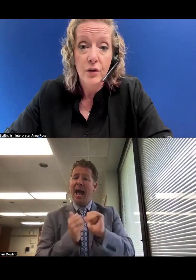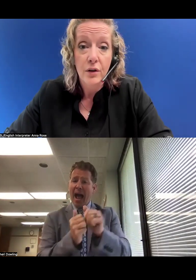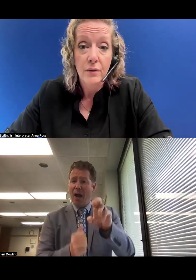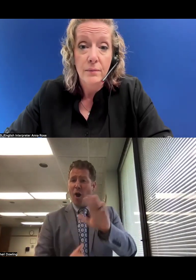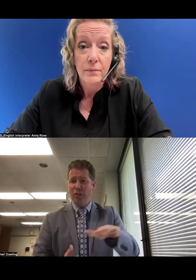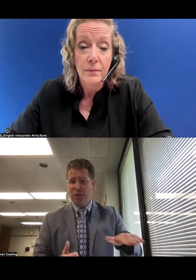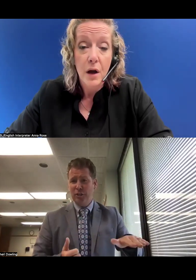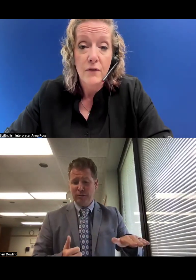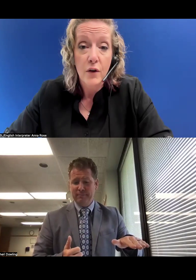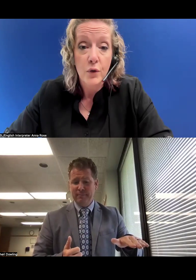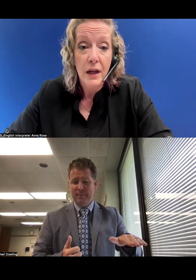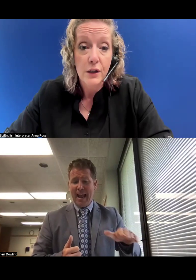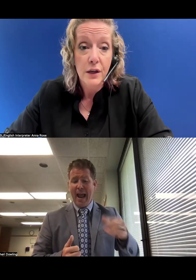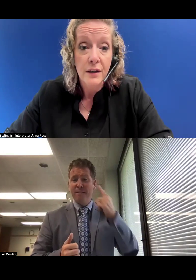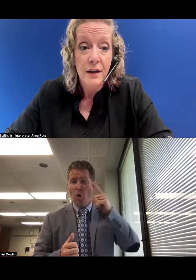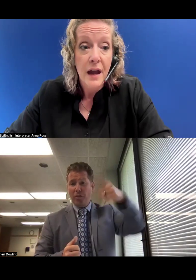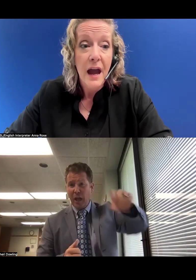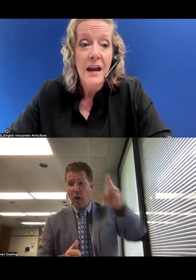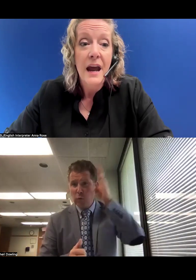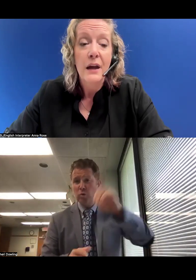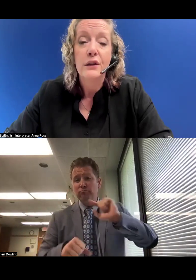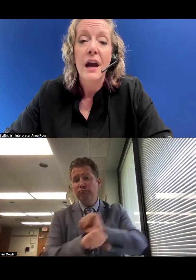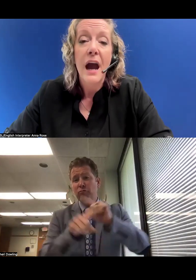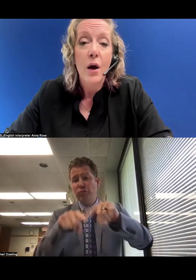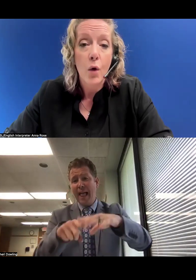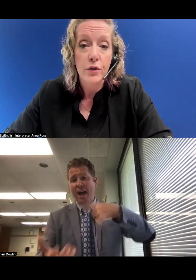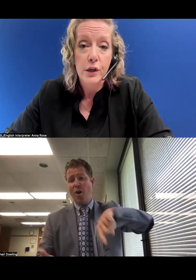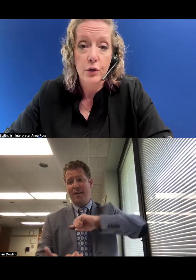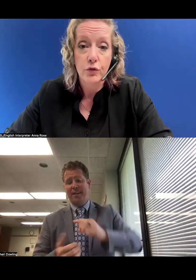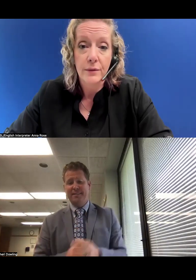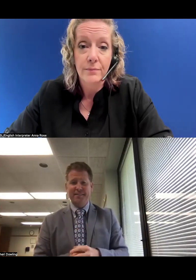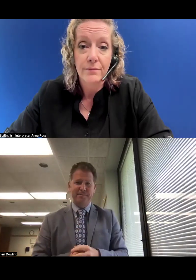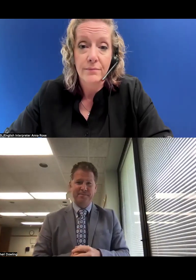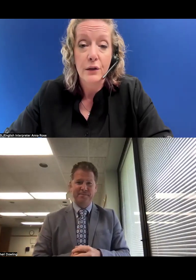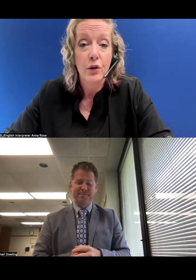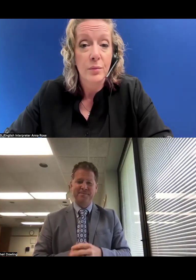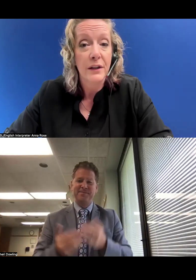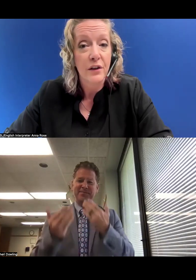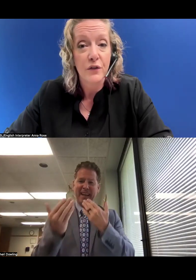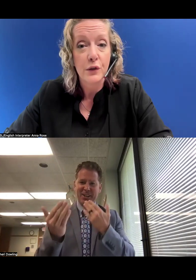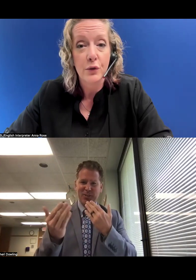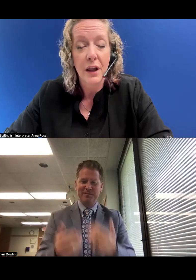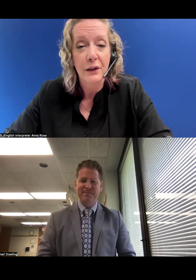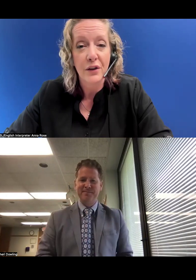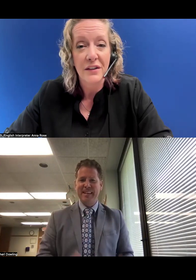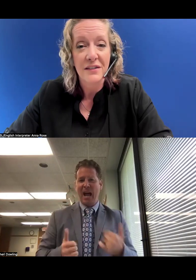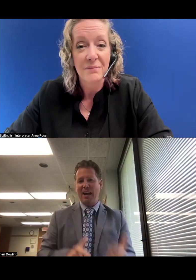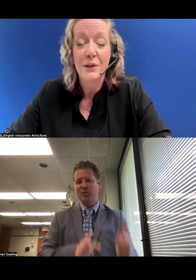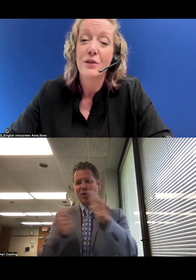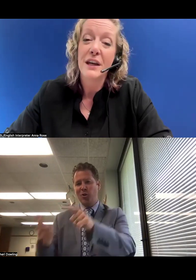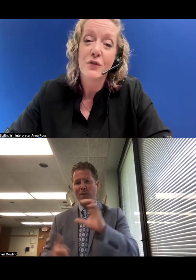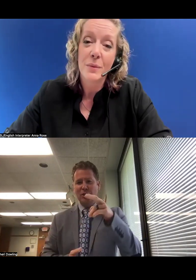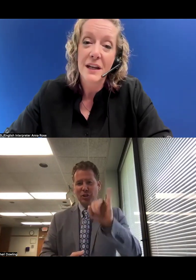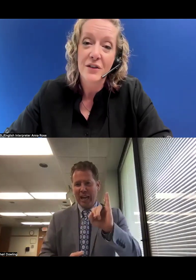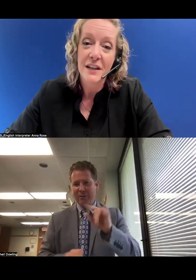other of our vocation and ask, how are the children? Because ultimately their future relies on us.